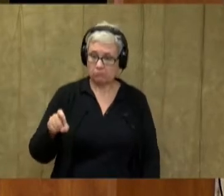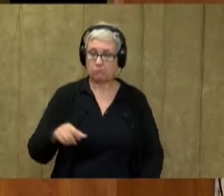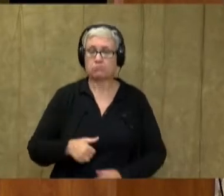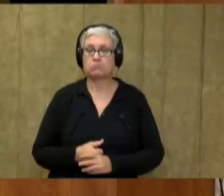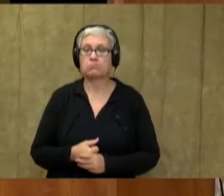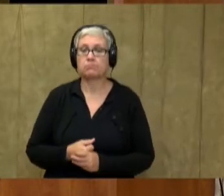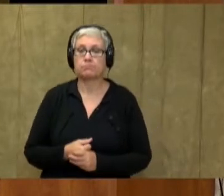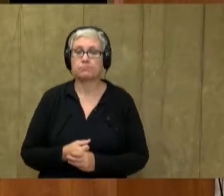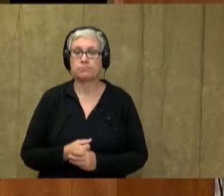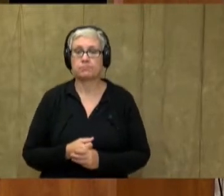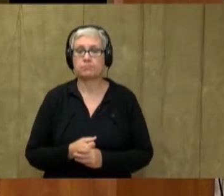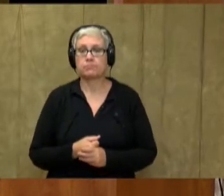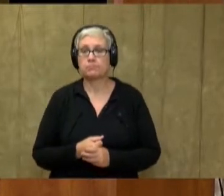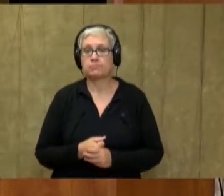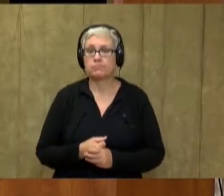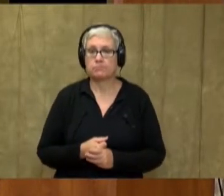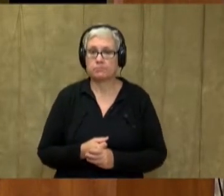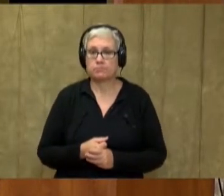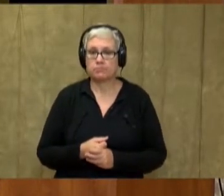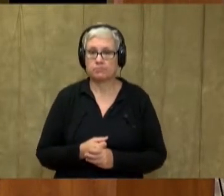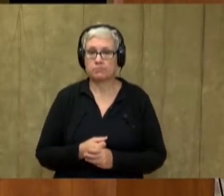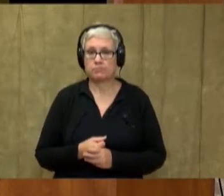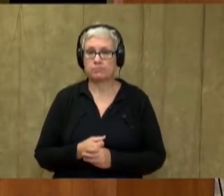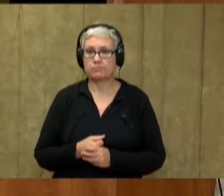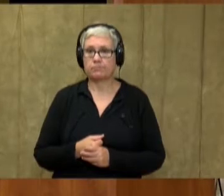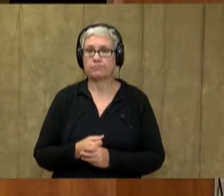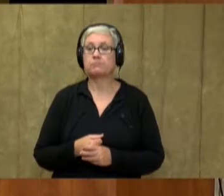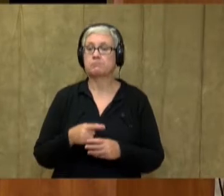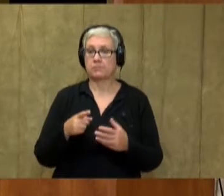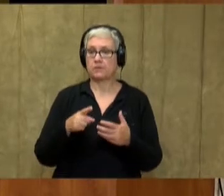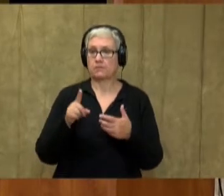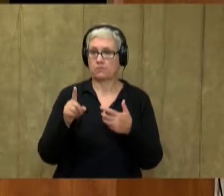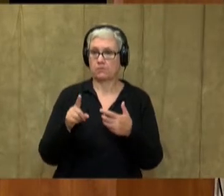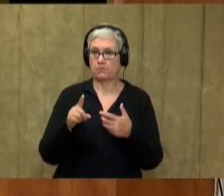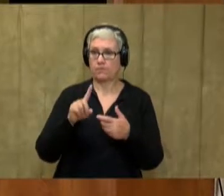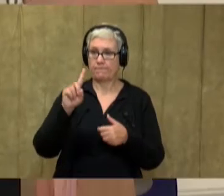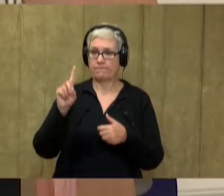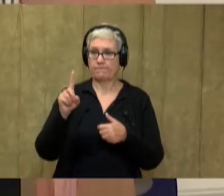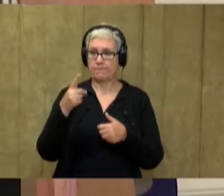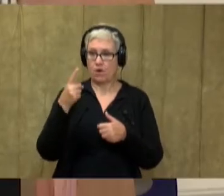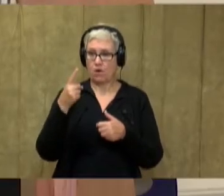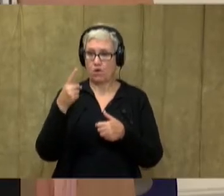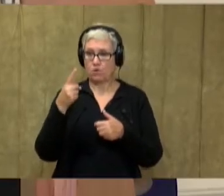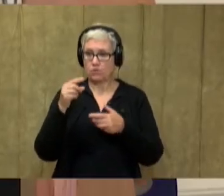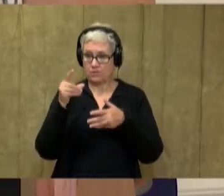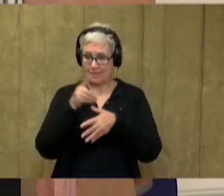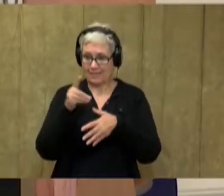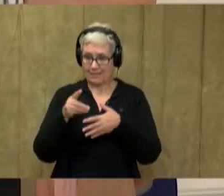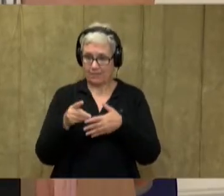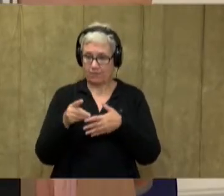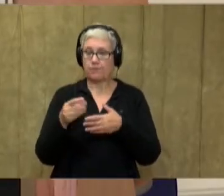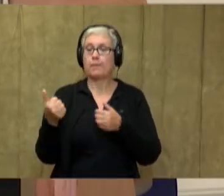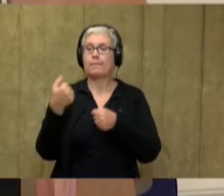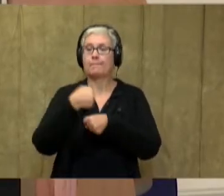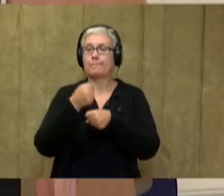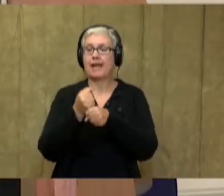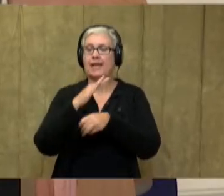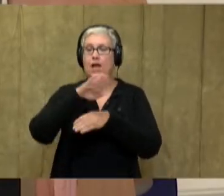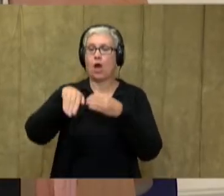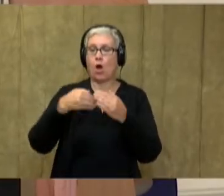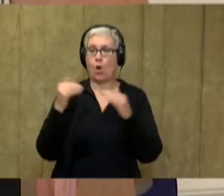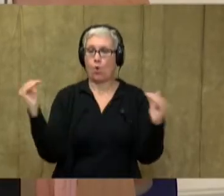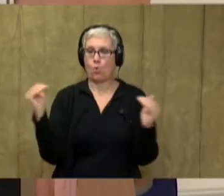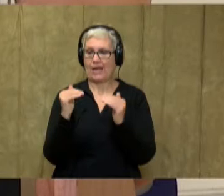students. The first concrete detail is they make everyone equal. The commentary explaining